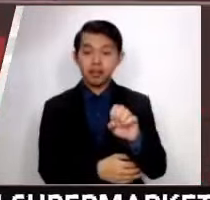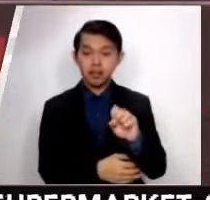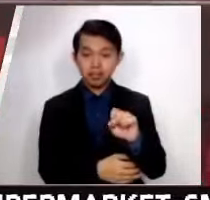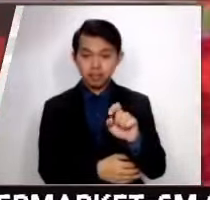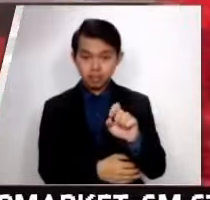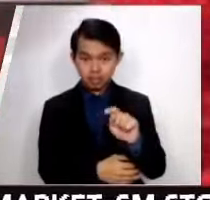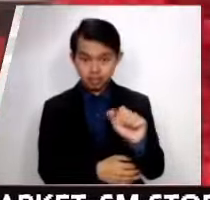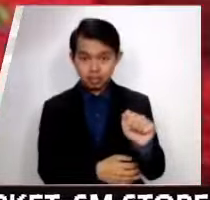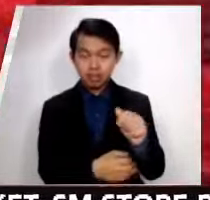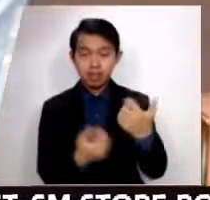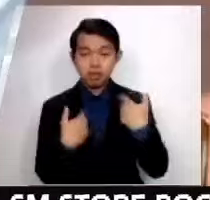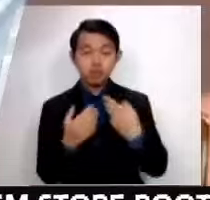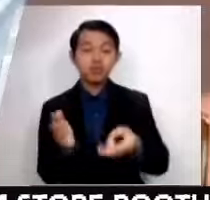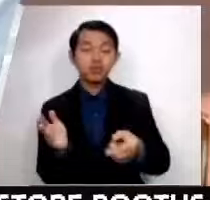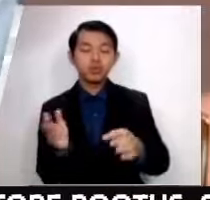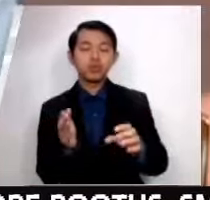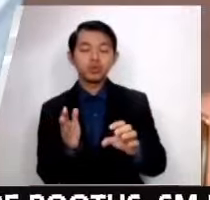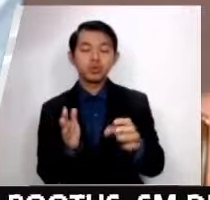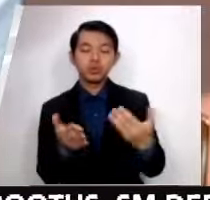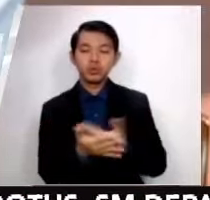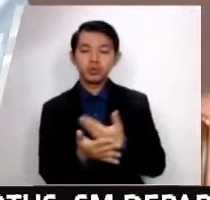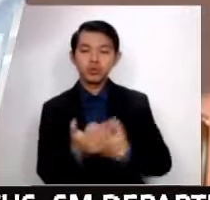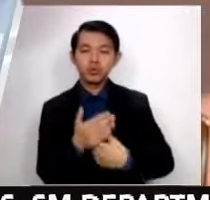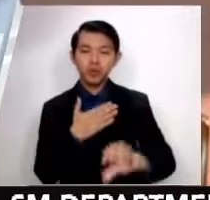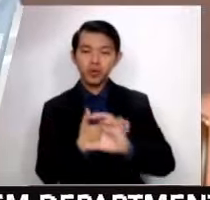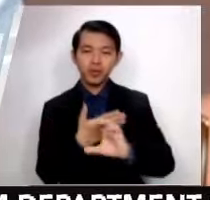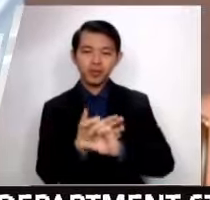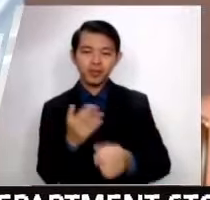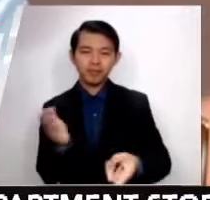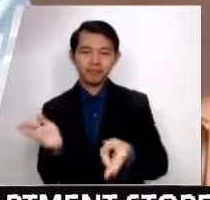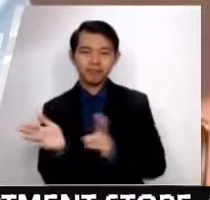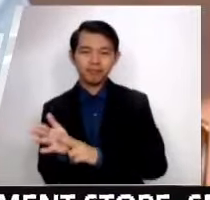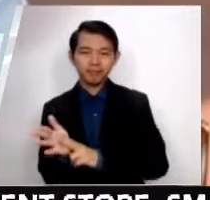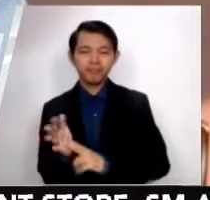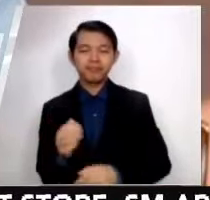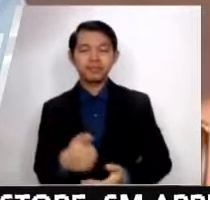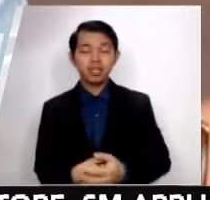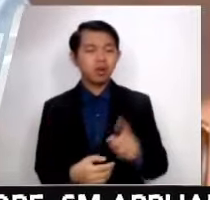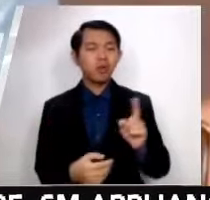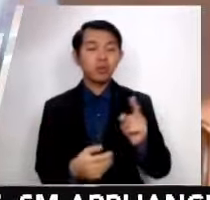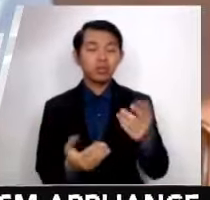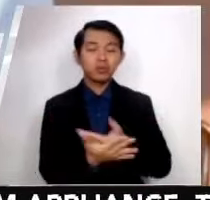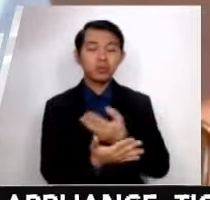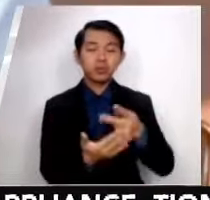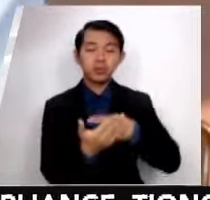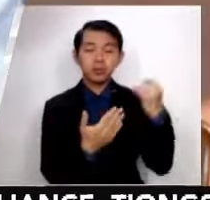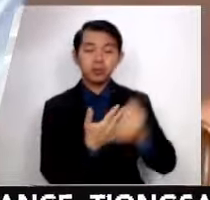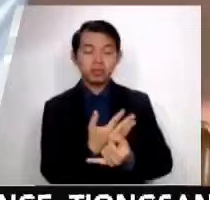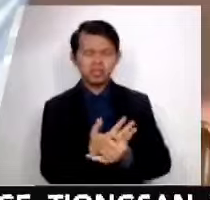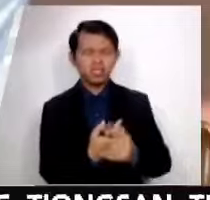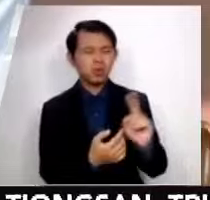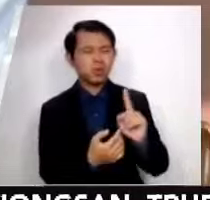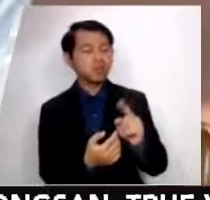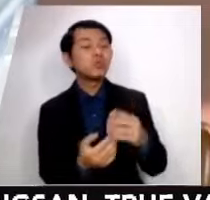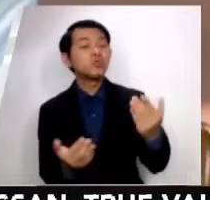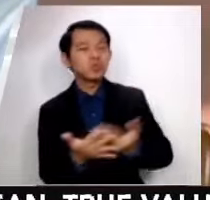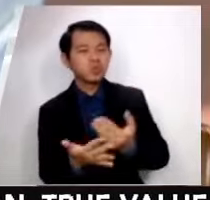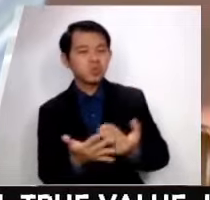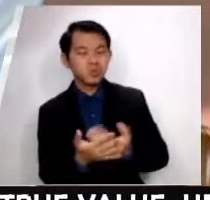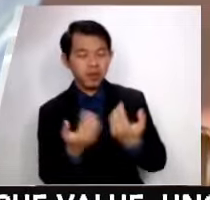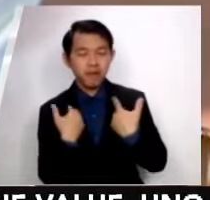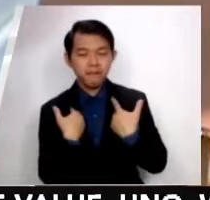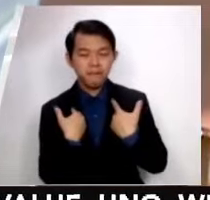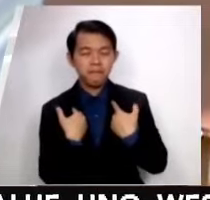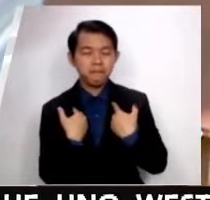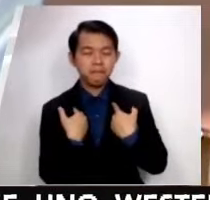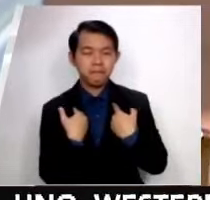niyang proyekto? I'll be working with GMA, something na bago naman, na I don't think that